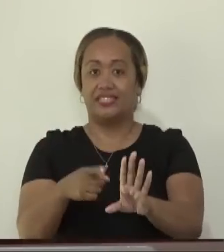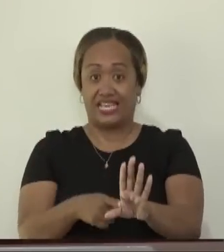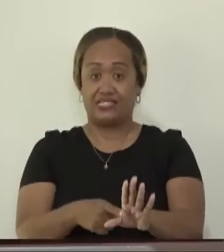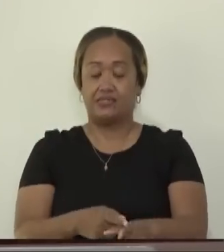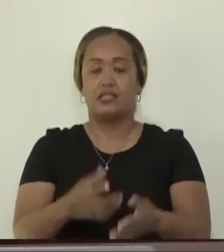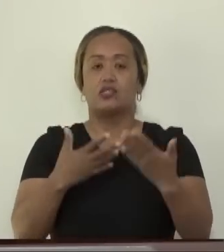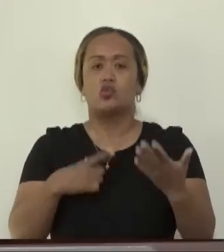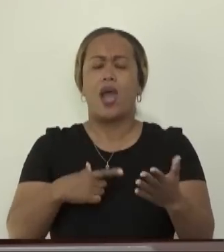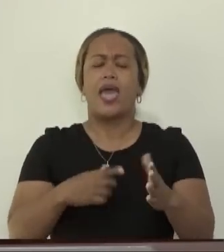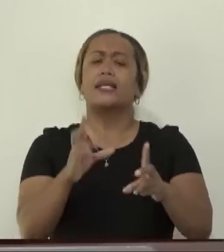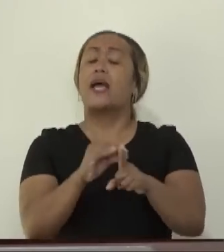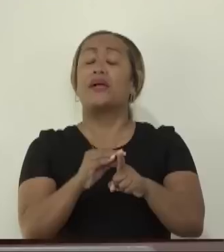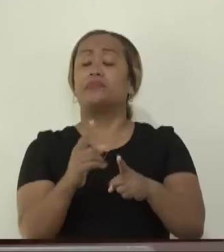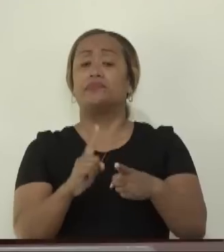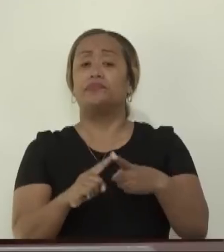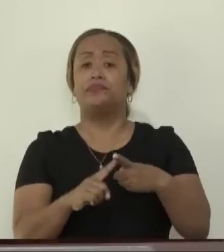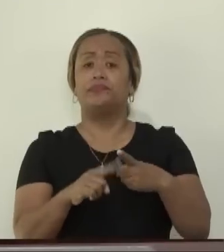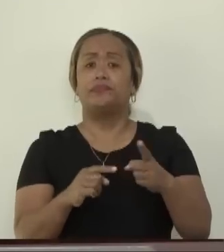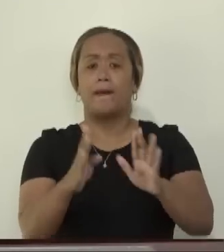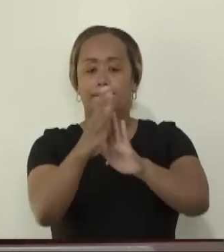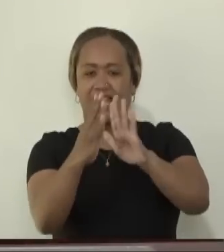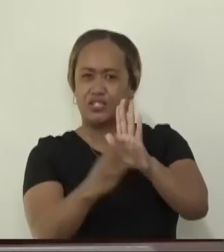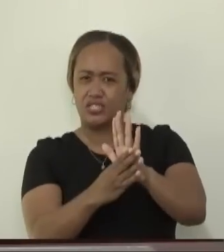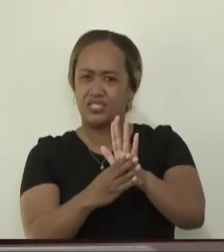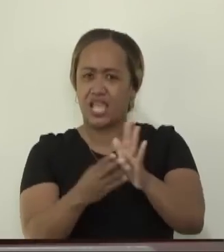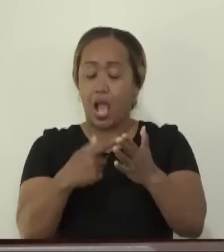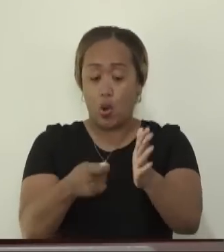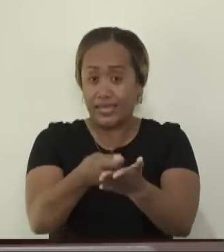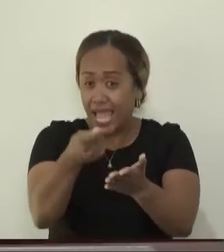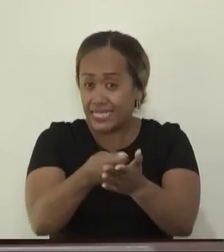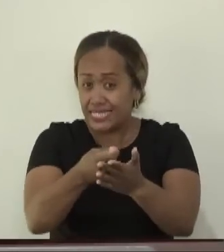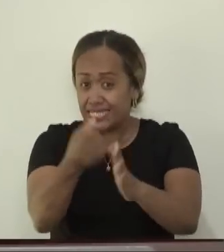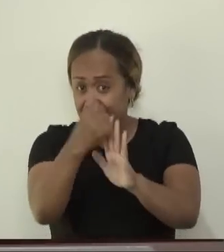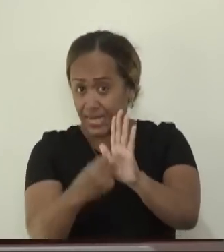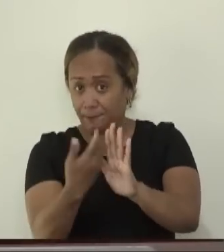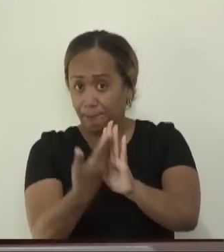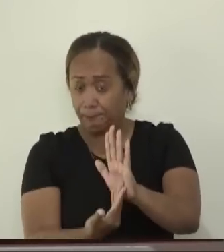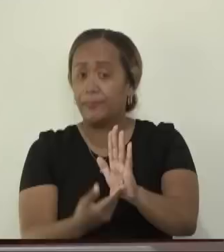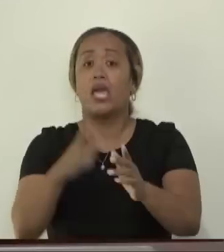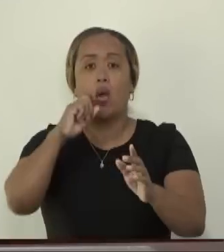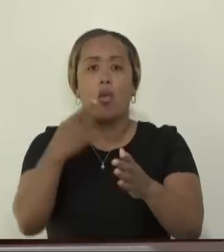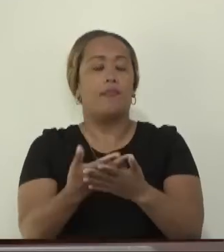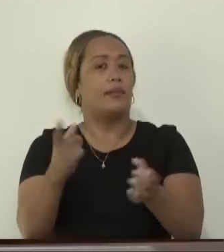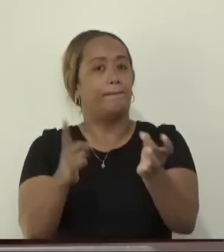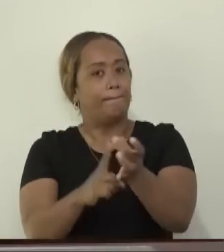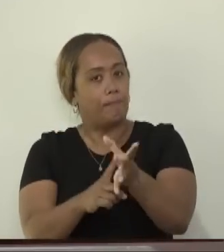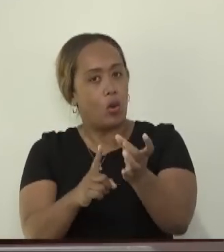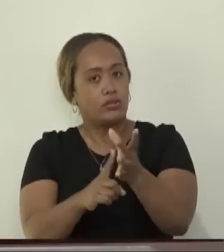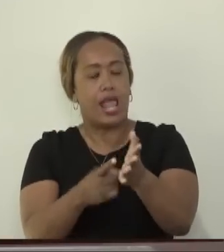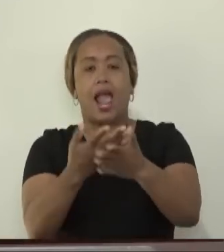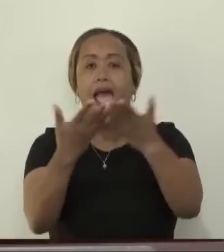A key example of this in the budget is that our taxation system will be instrumental